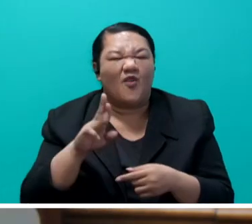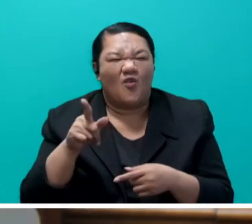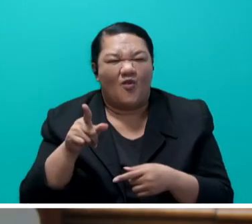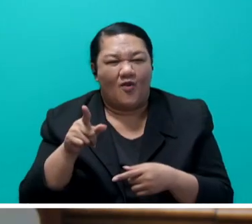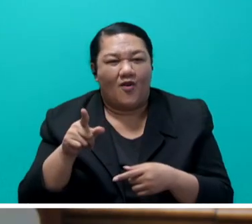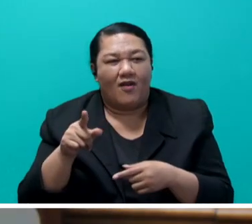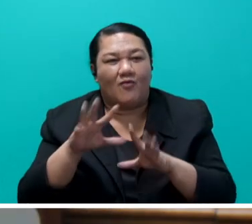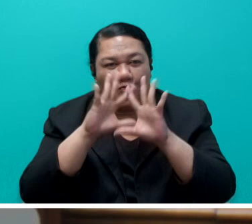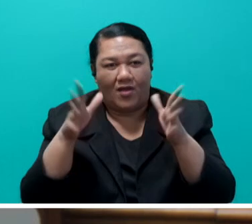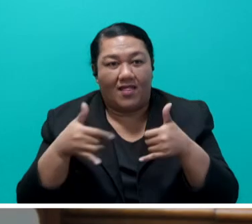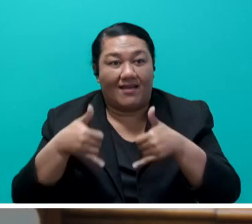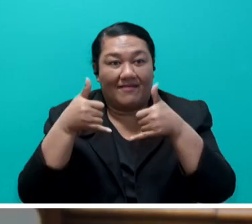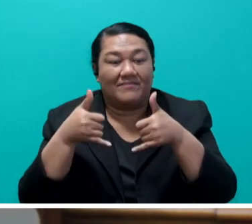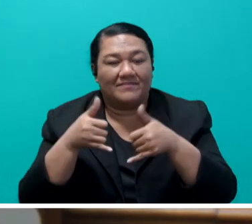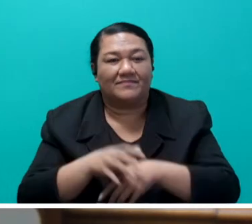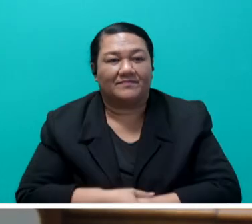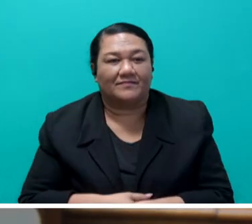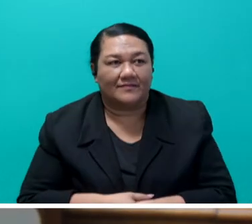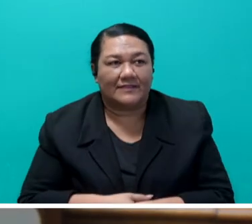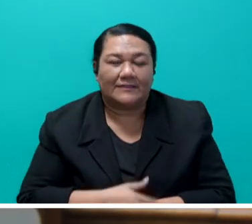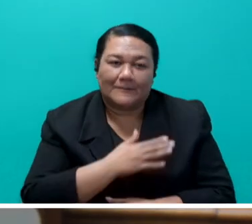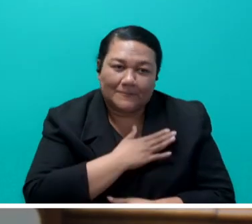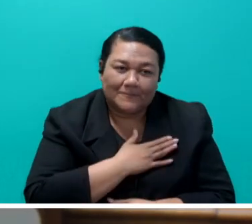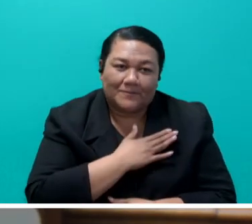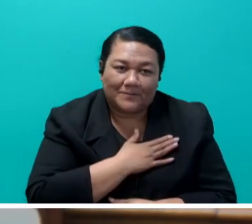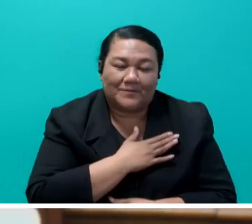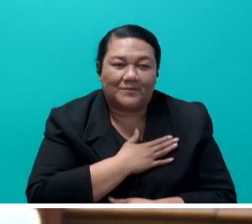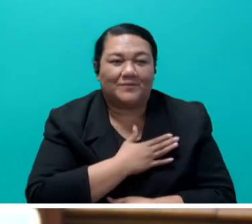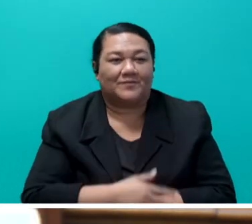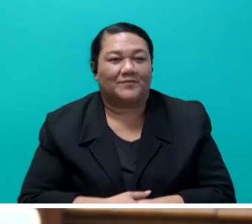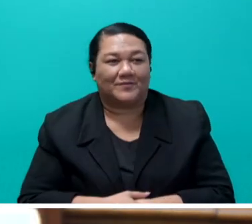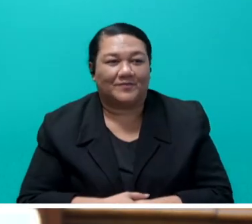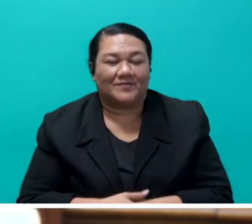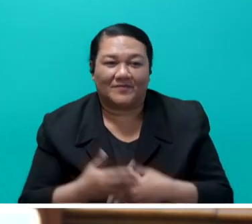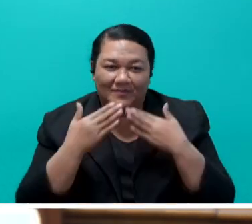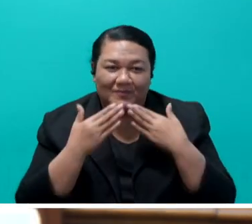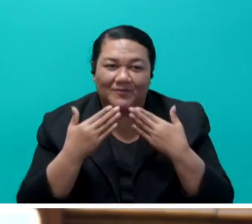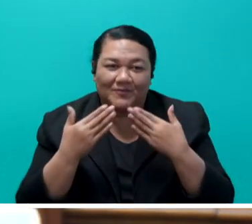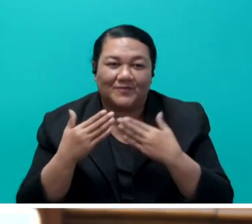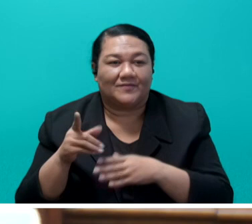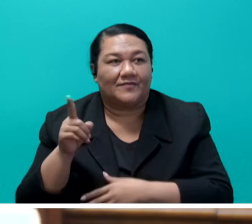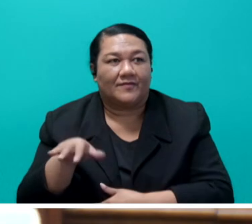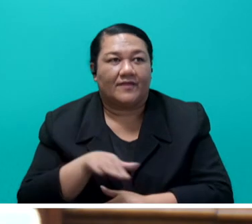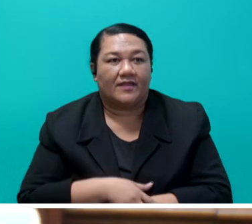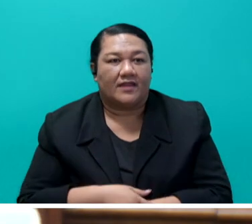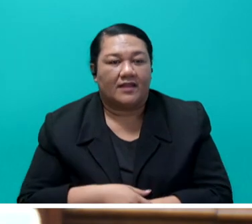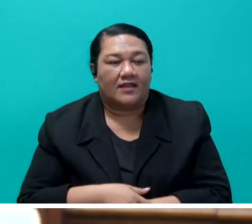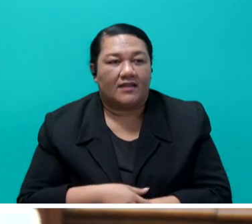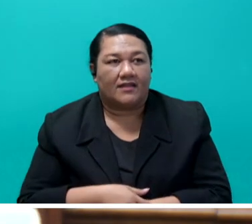I deliberately wore my blazer and my tie, but win or lose, I was going